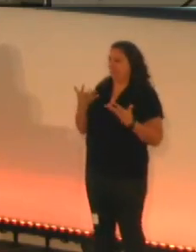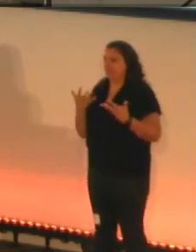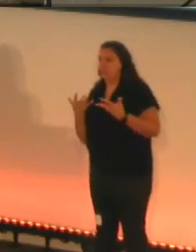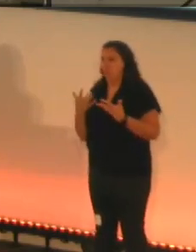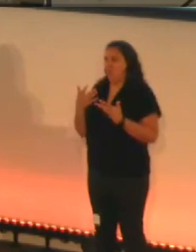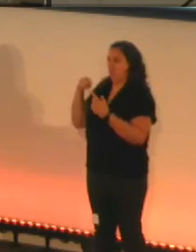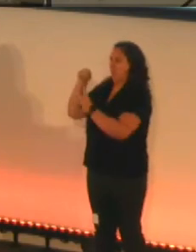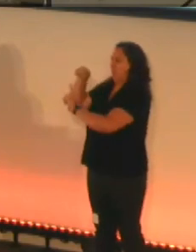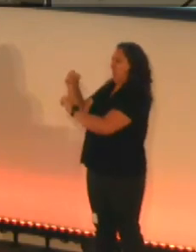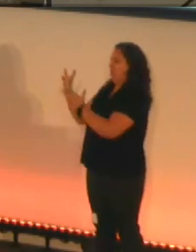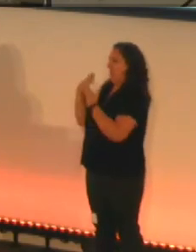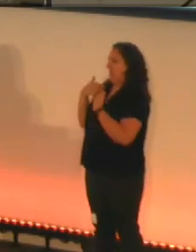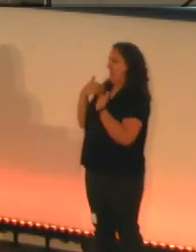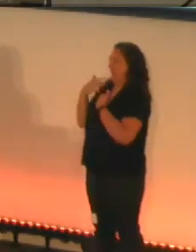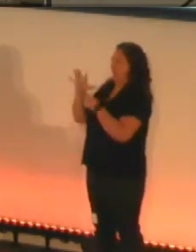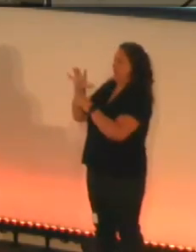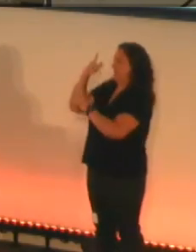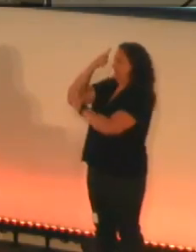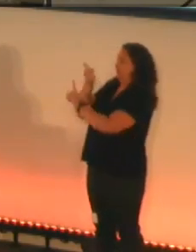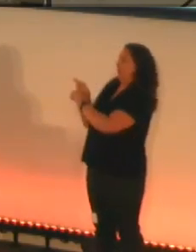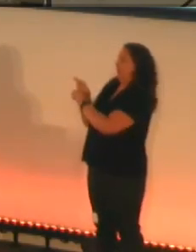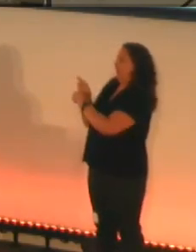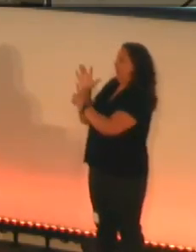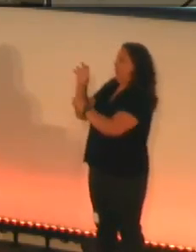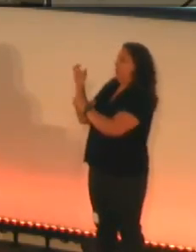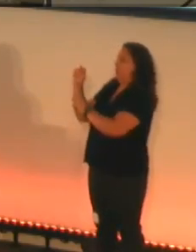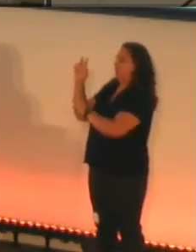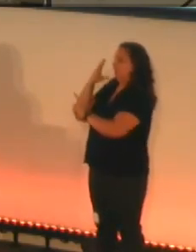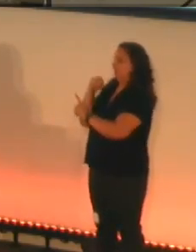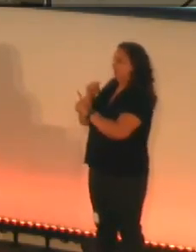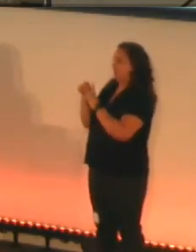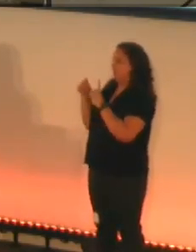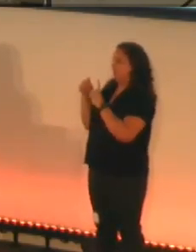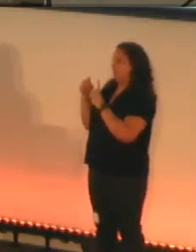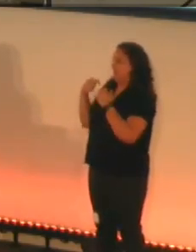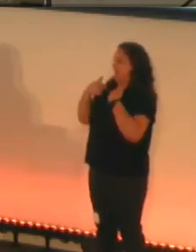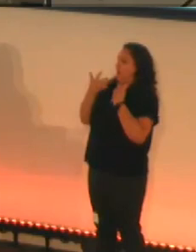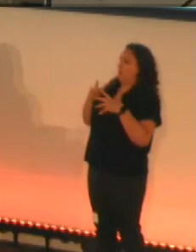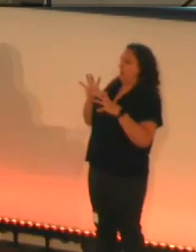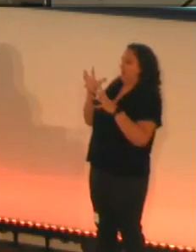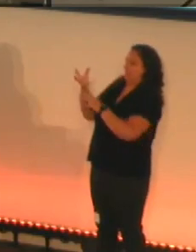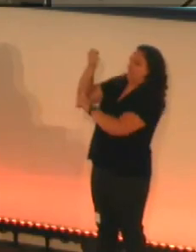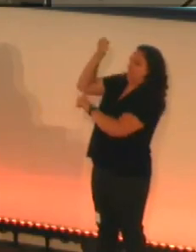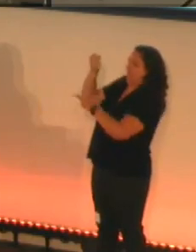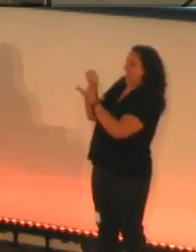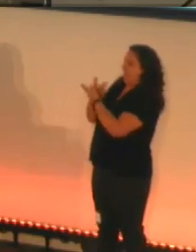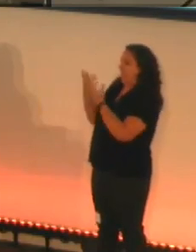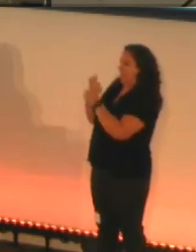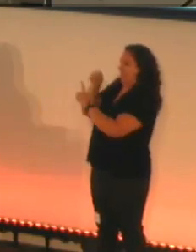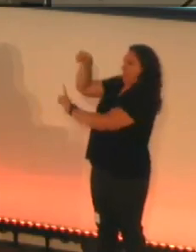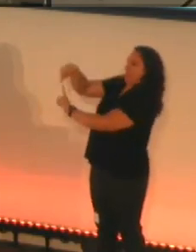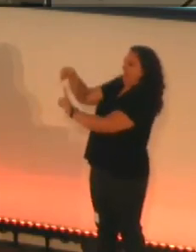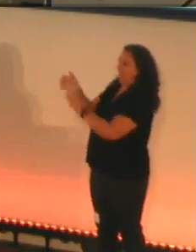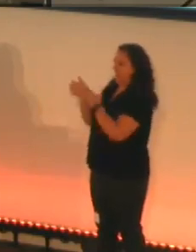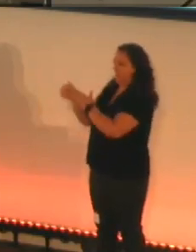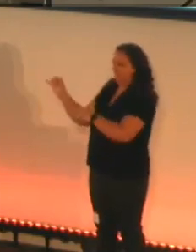they want to have agency in their own experience, yes, but that doesn't mean that they want to completely take away every aspect of existing from the guide